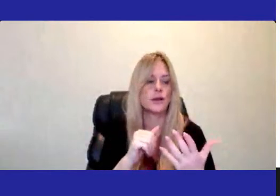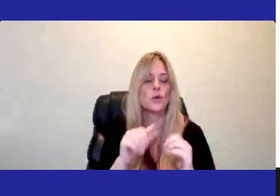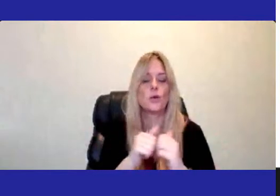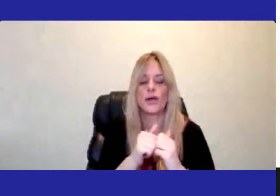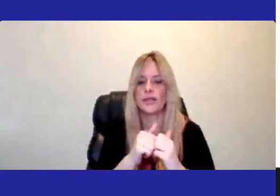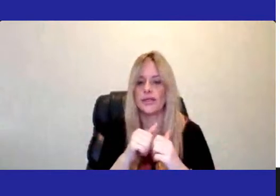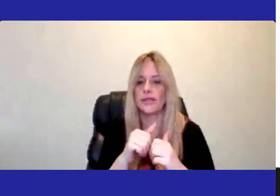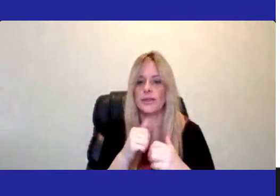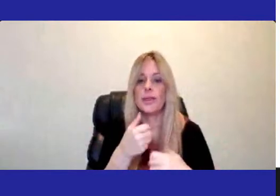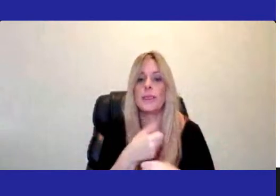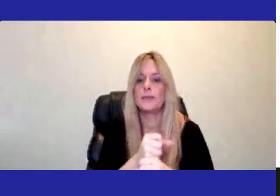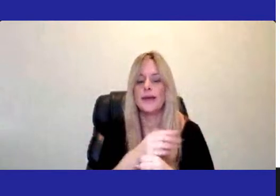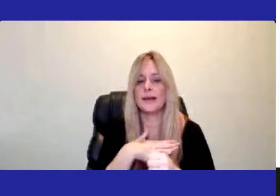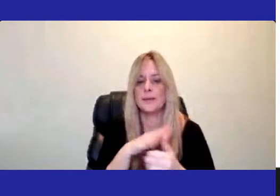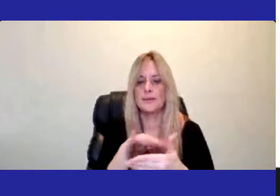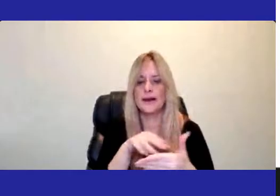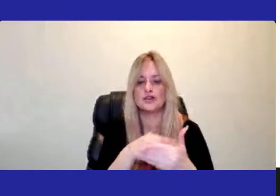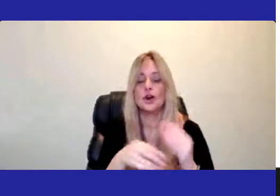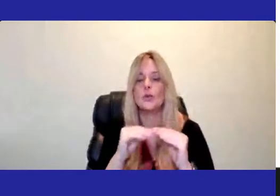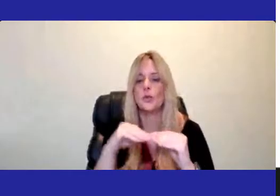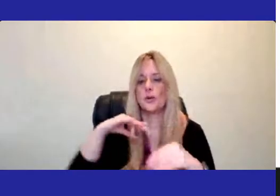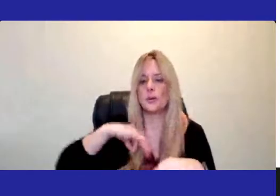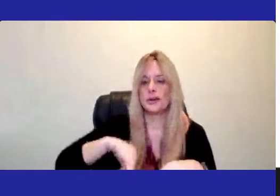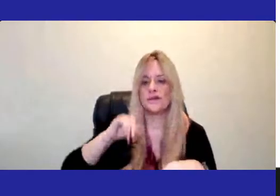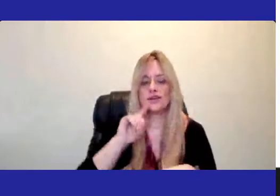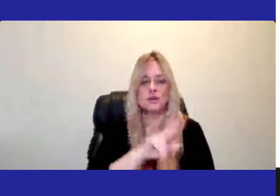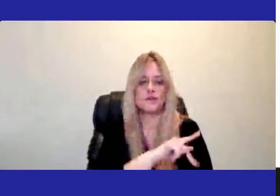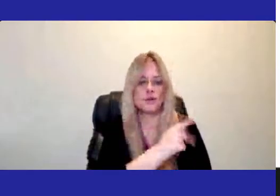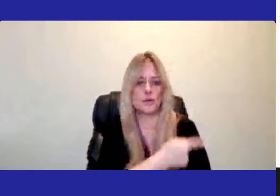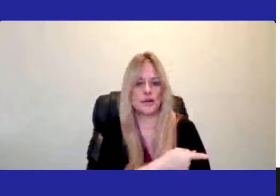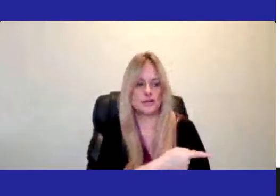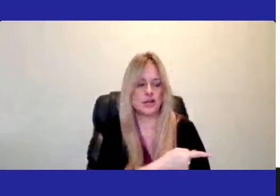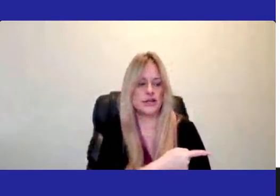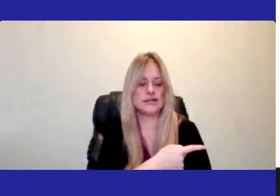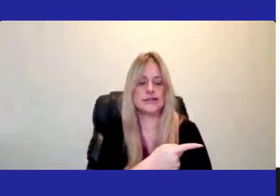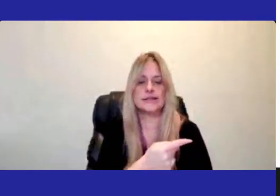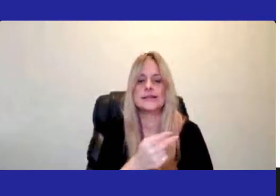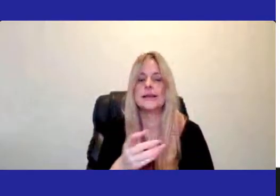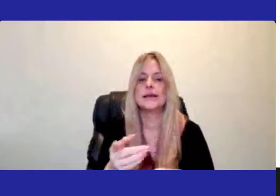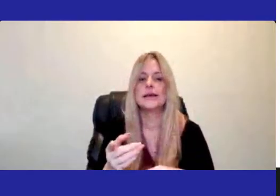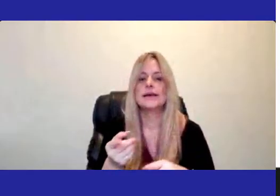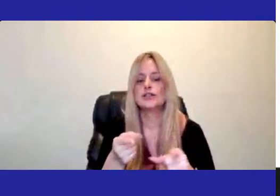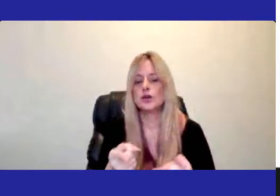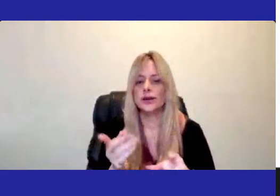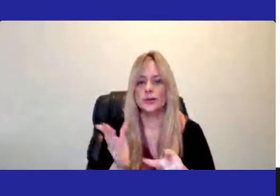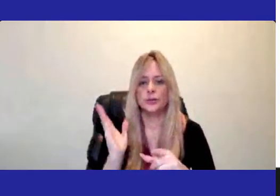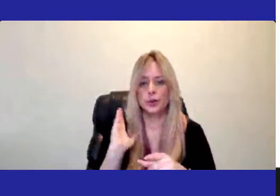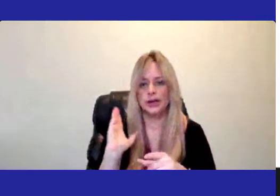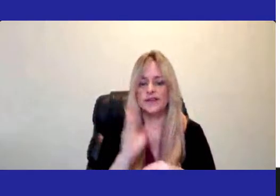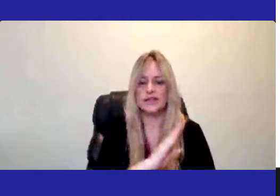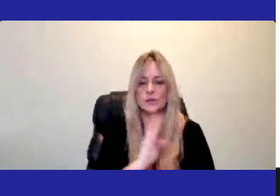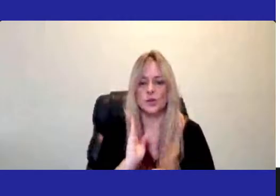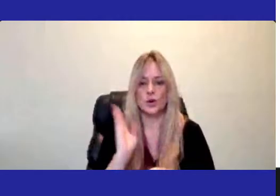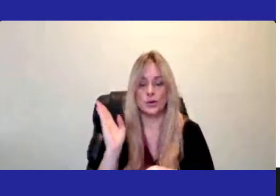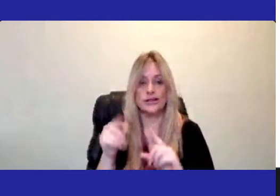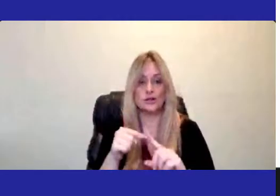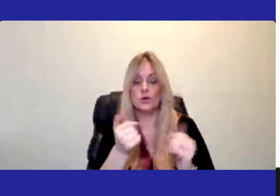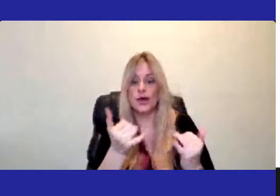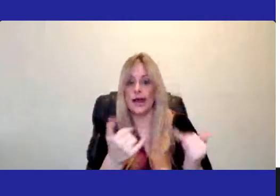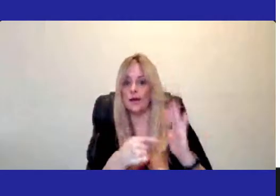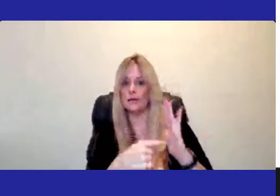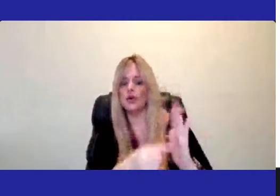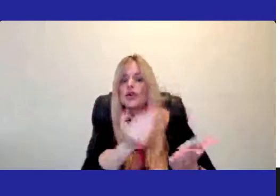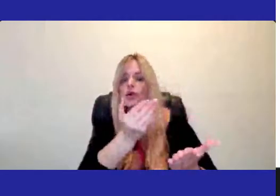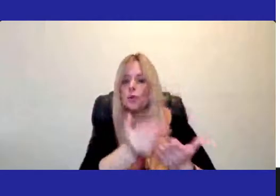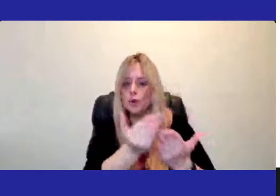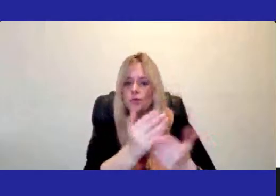making MyChart more useful for our patients during previous board presentations. What I'll show here is the proof of that. All of that effort